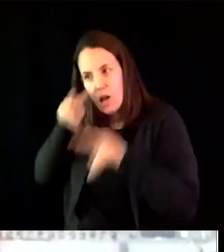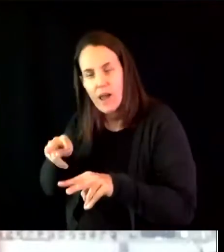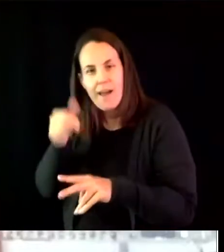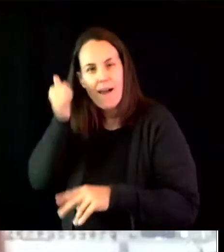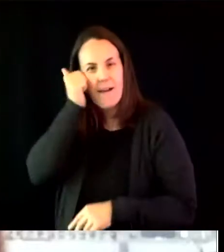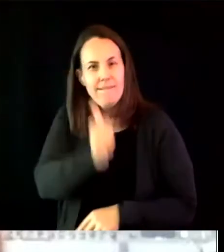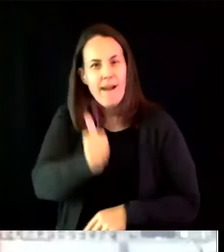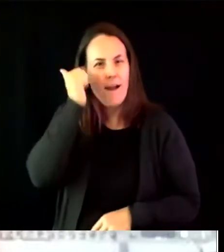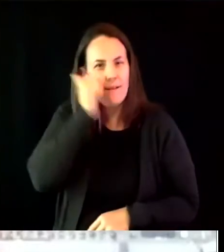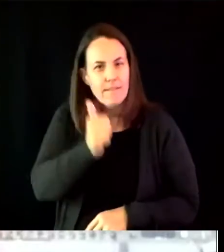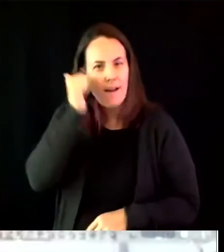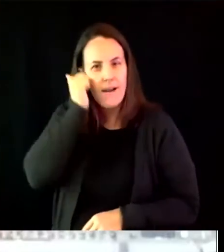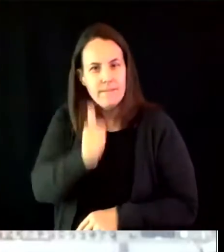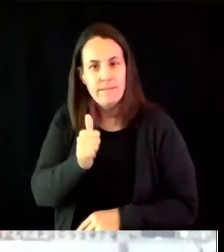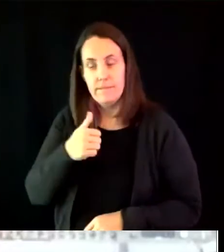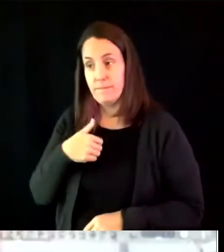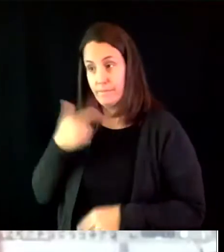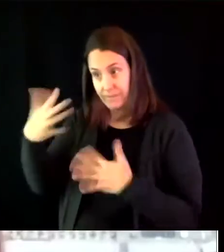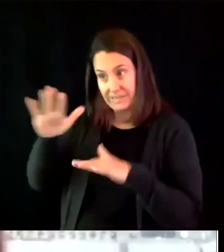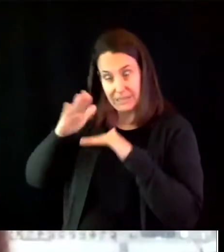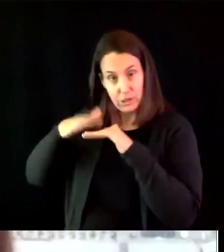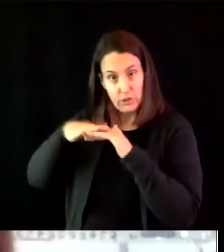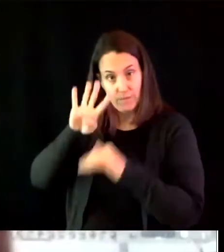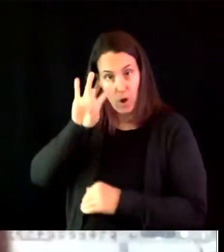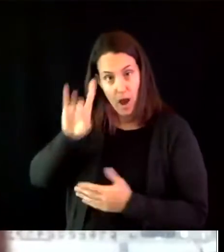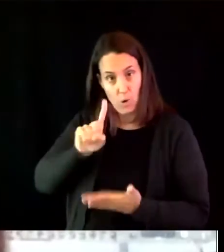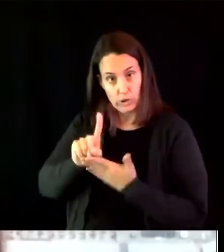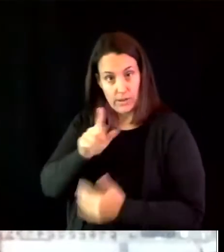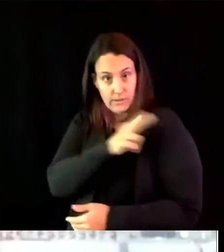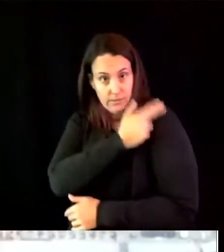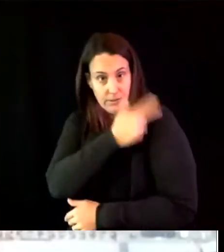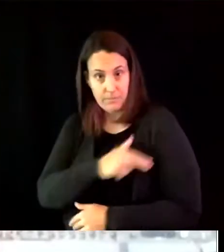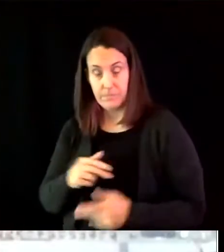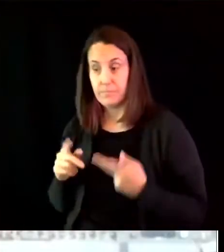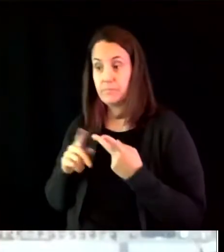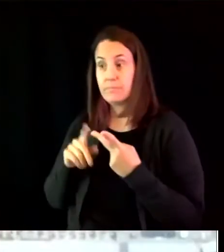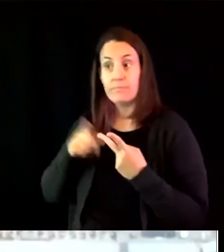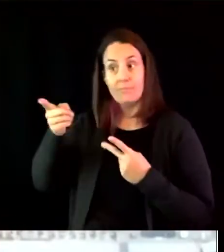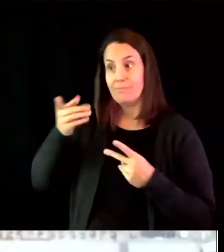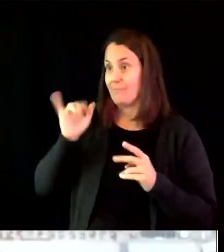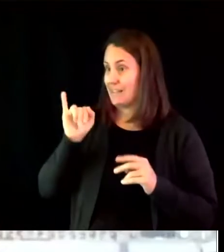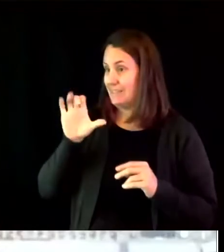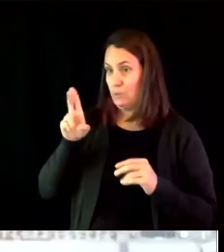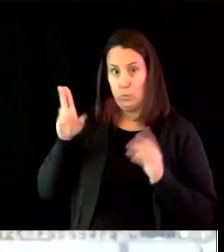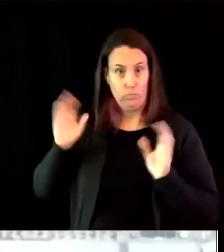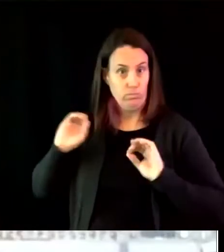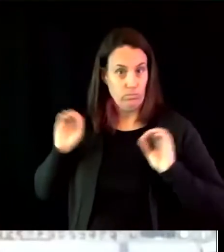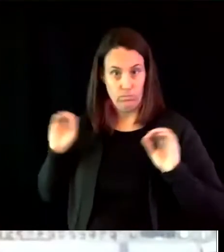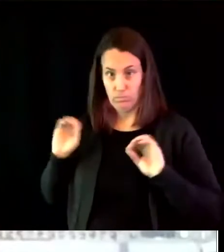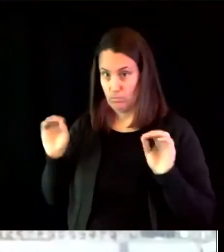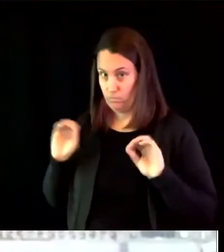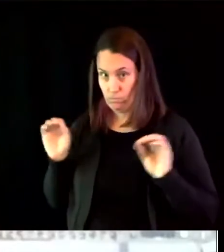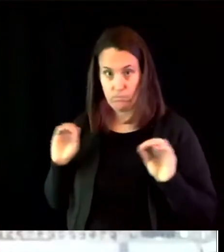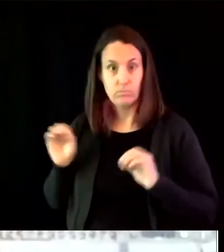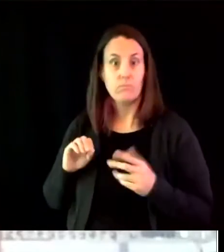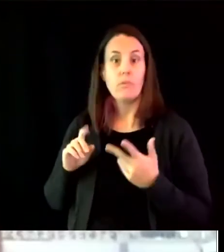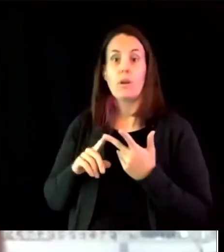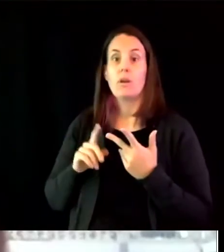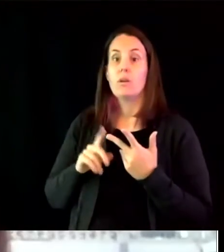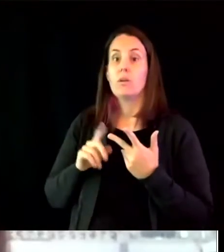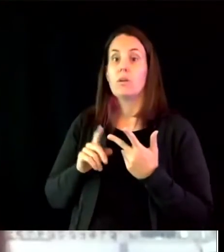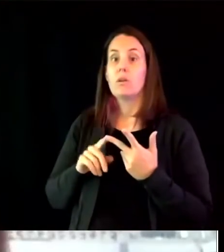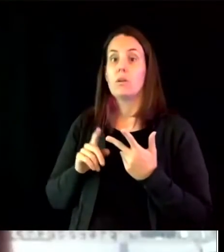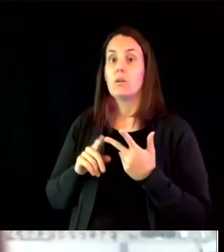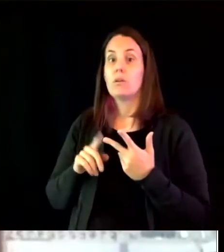48 hours, cannot be an ICU patient or even a step down patient. Vital signs have to be somewhat normal,